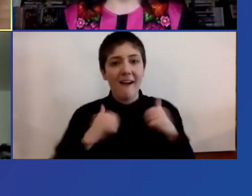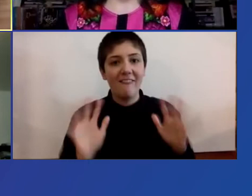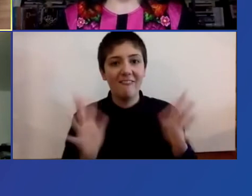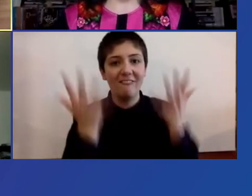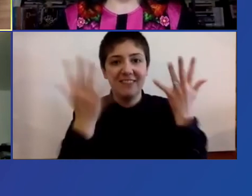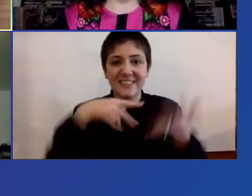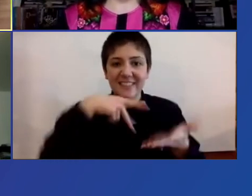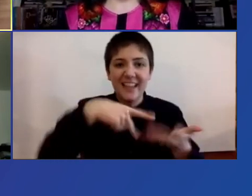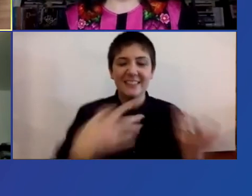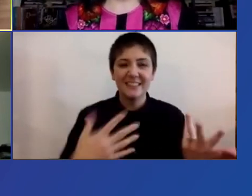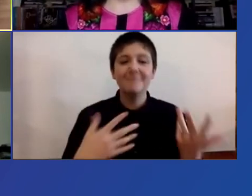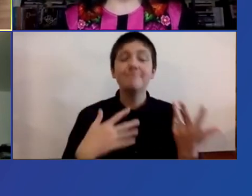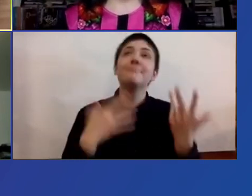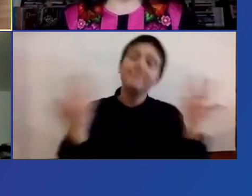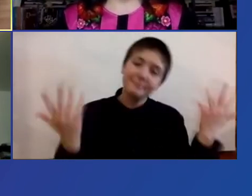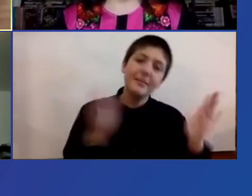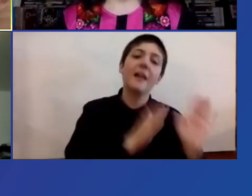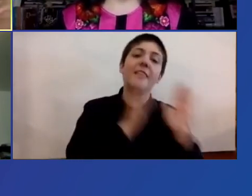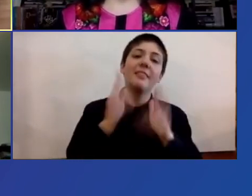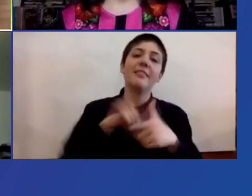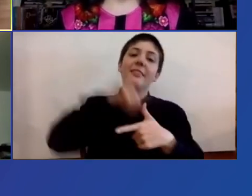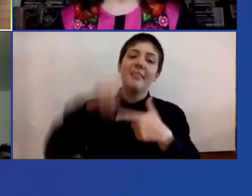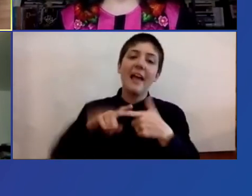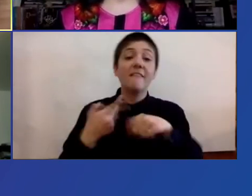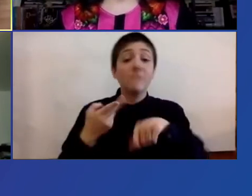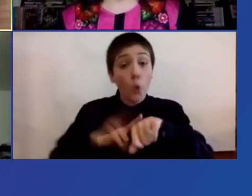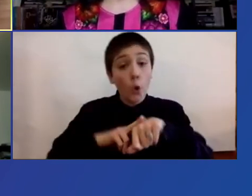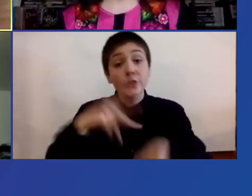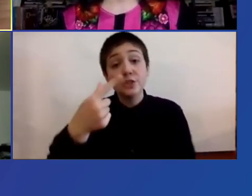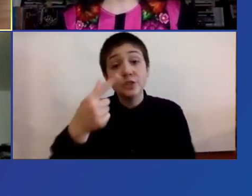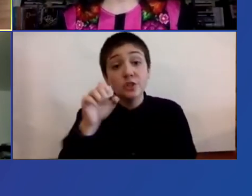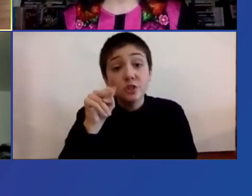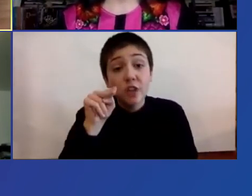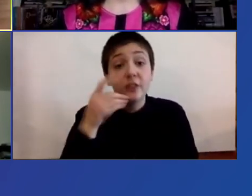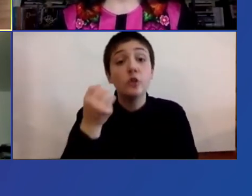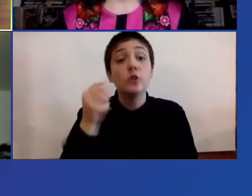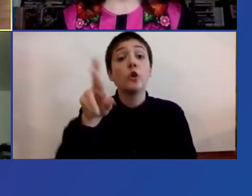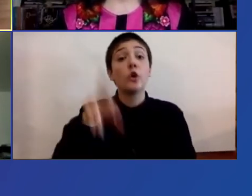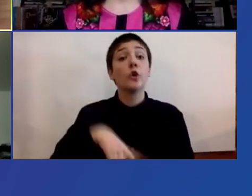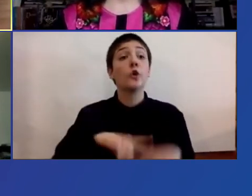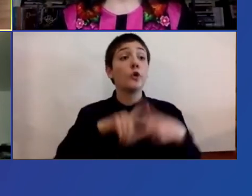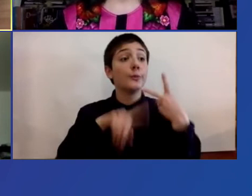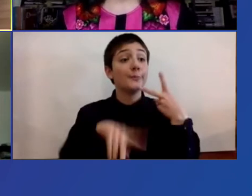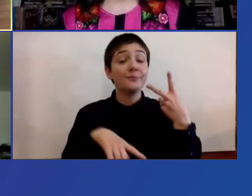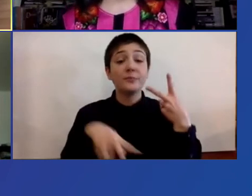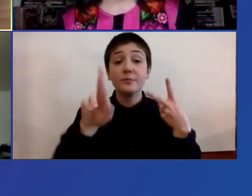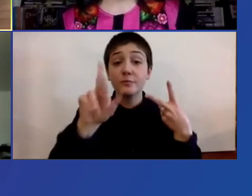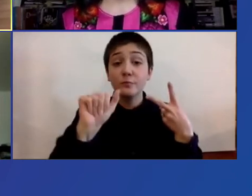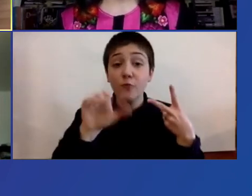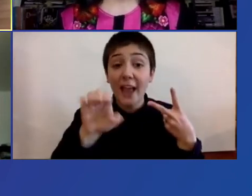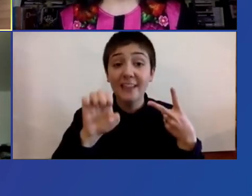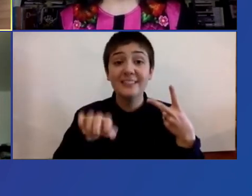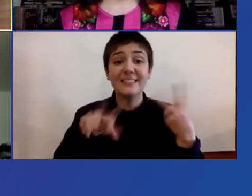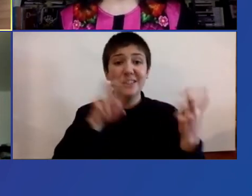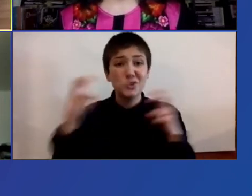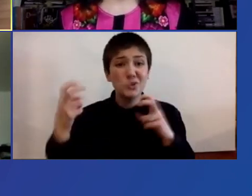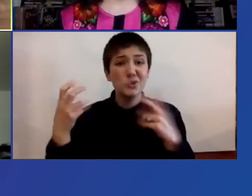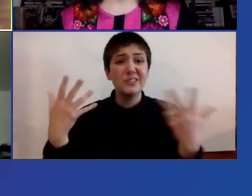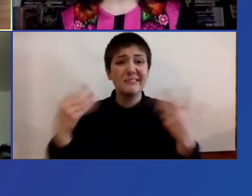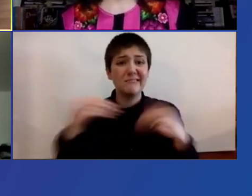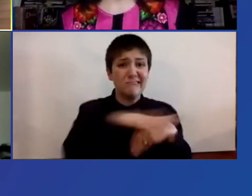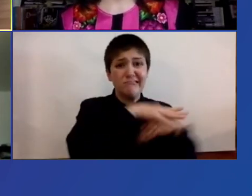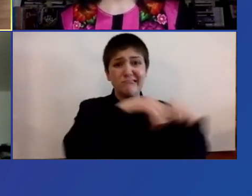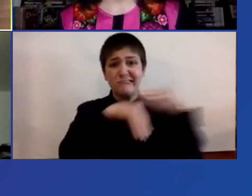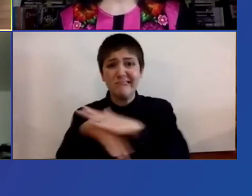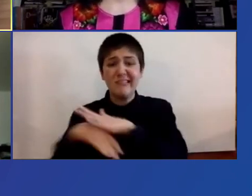usual gender issues, racial issues, all of those combine to make what I think every